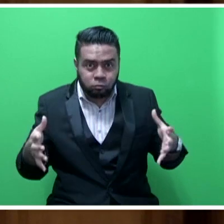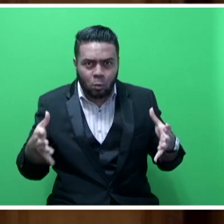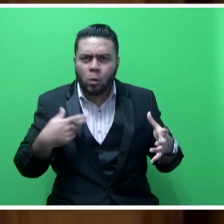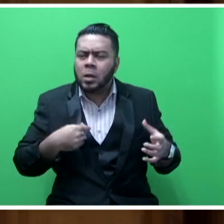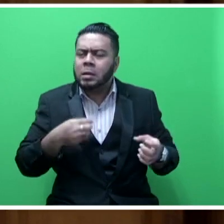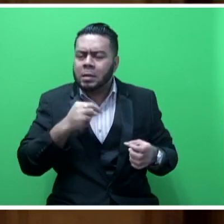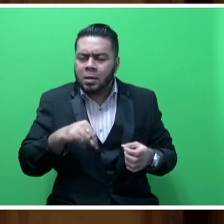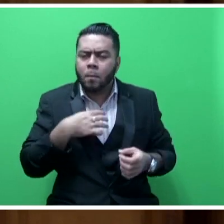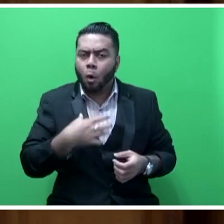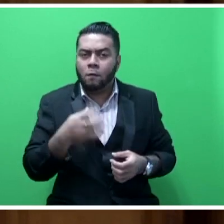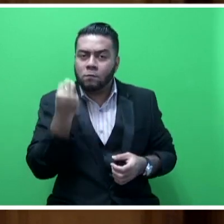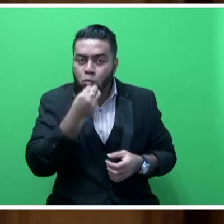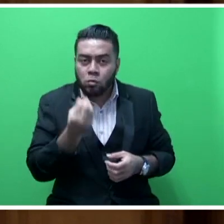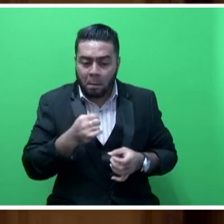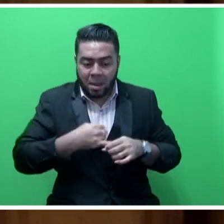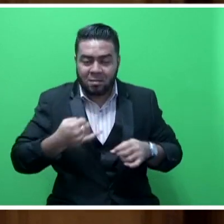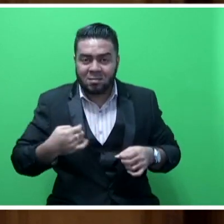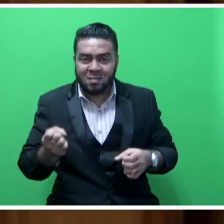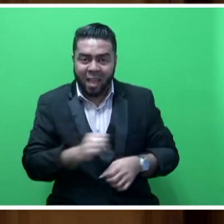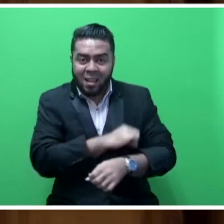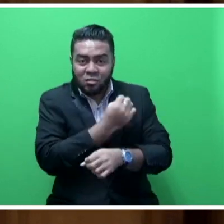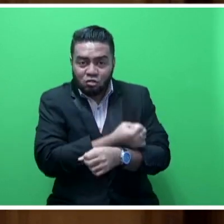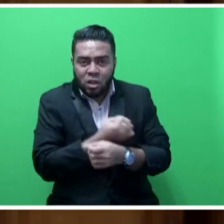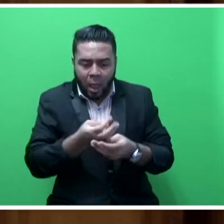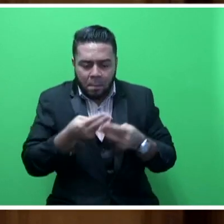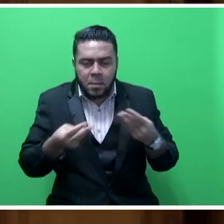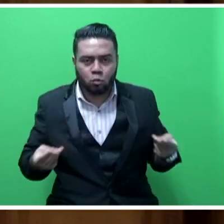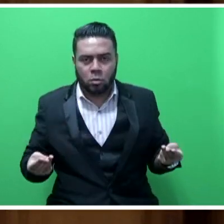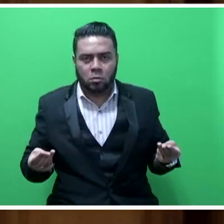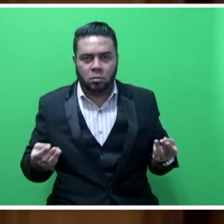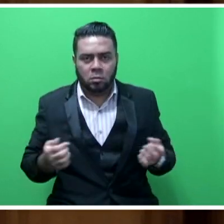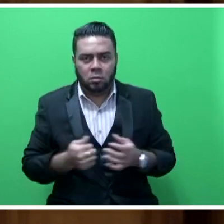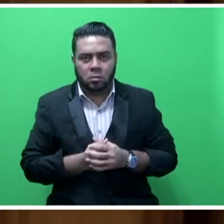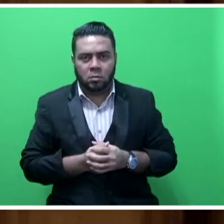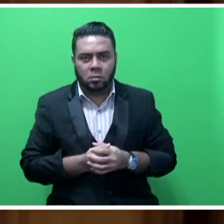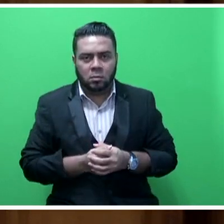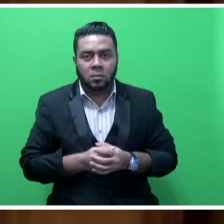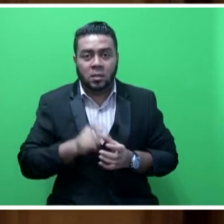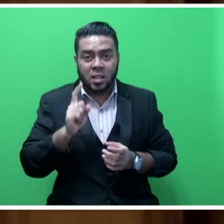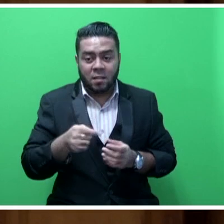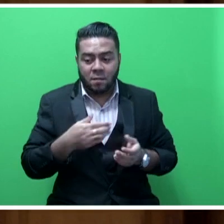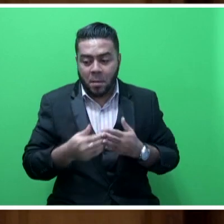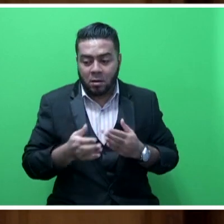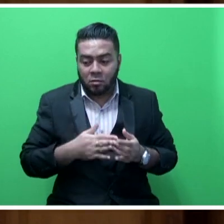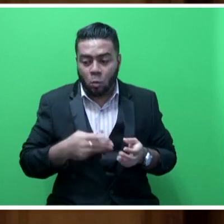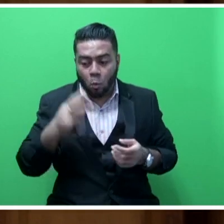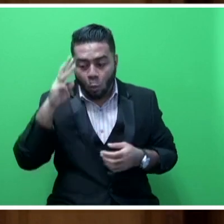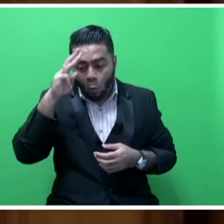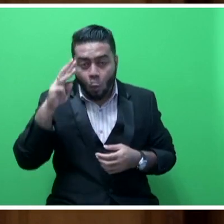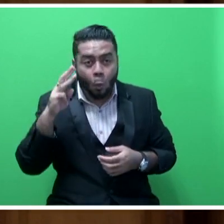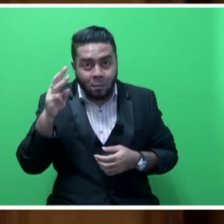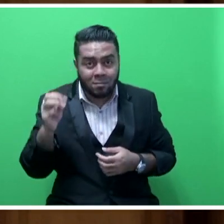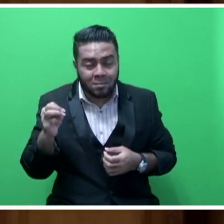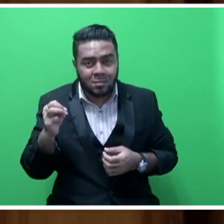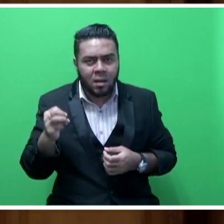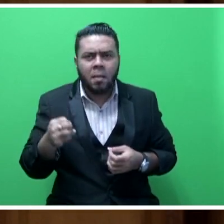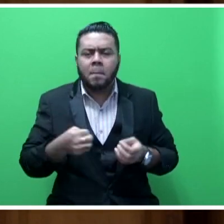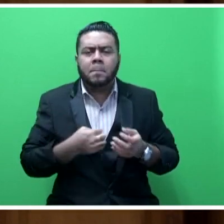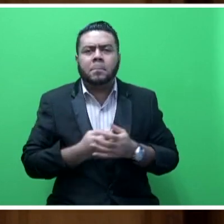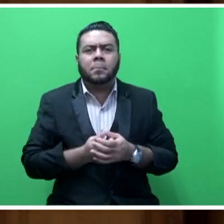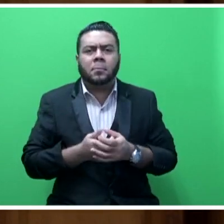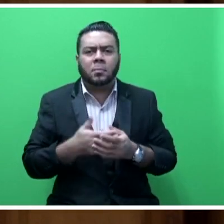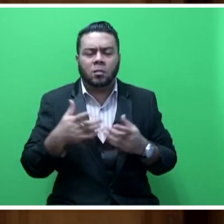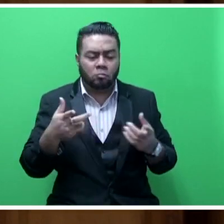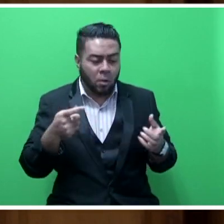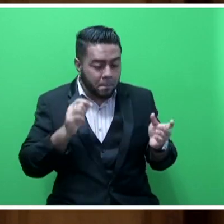medicine, energy, and minerals. If managed wisely, the oceans and its resources hold the key to